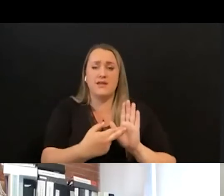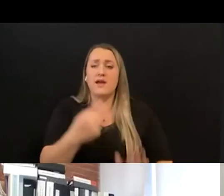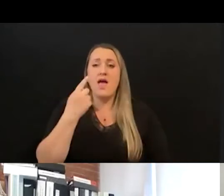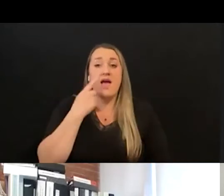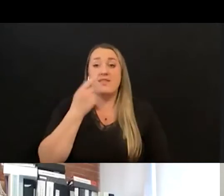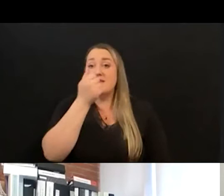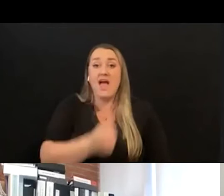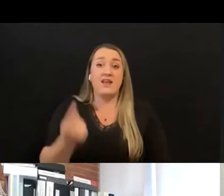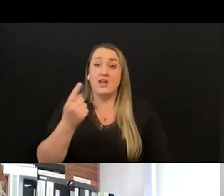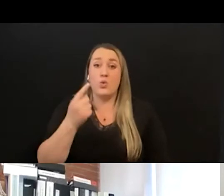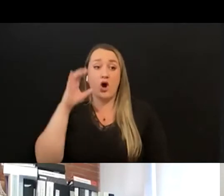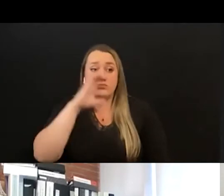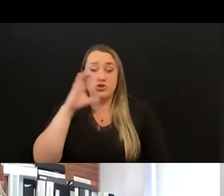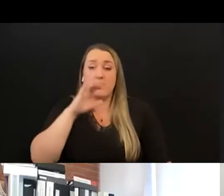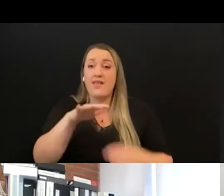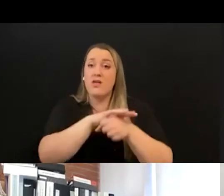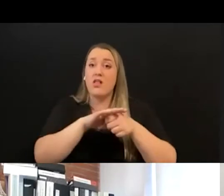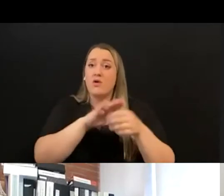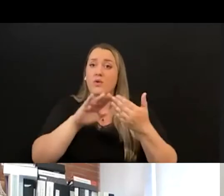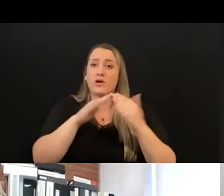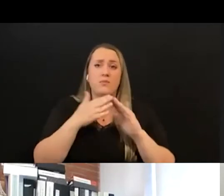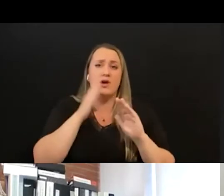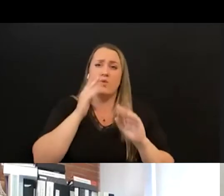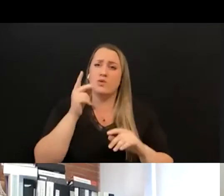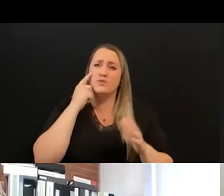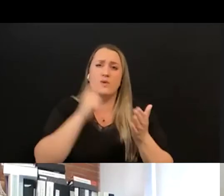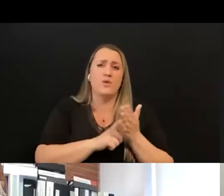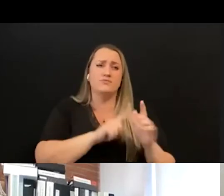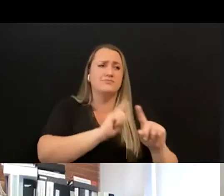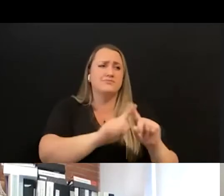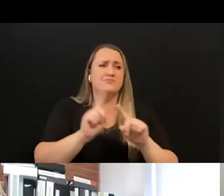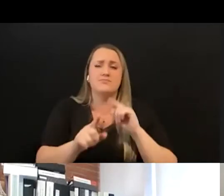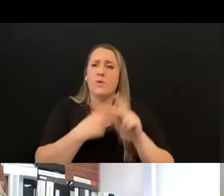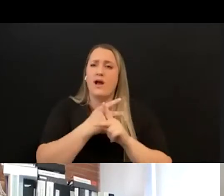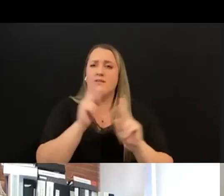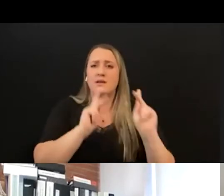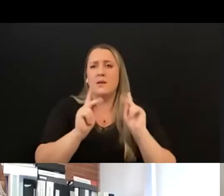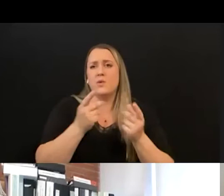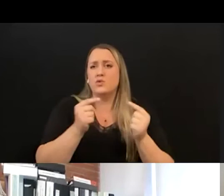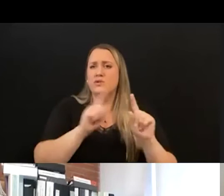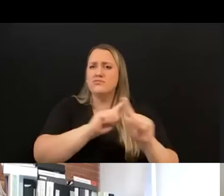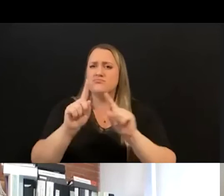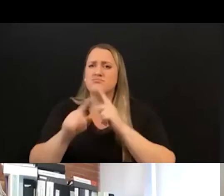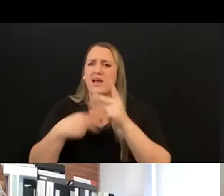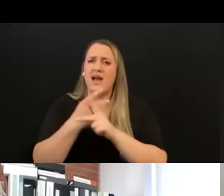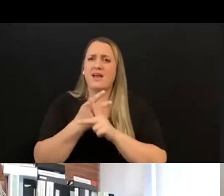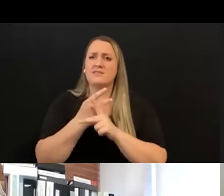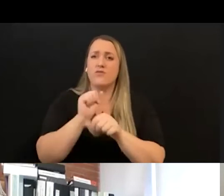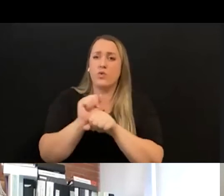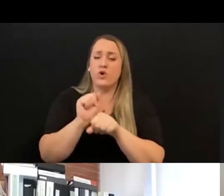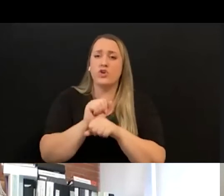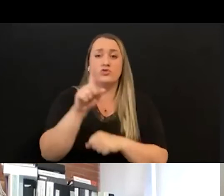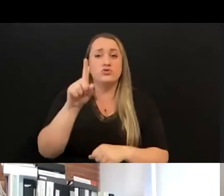in their local community will find all kinds of people doing all kinds of work. It's just, you know, tapping into those networks